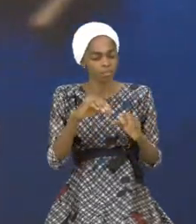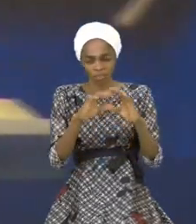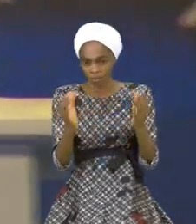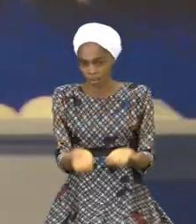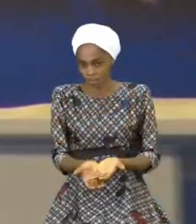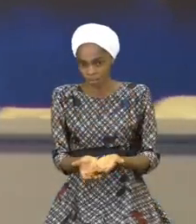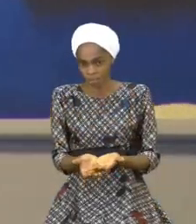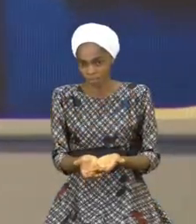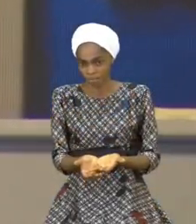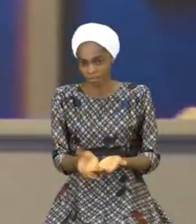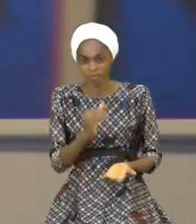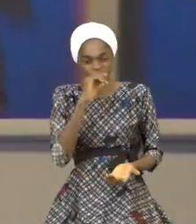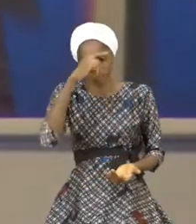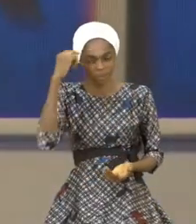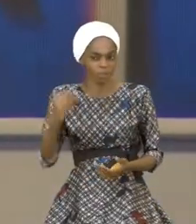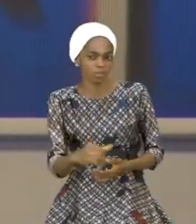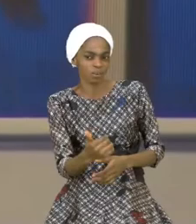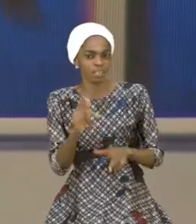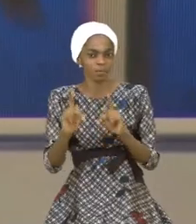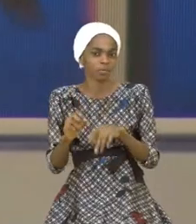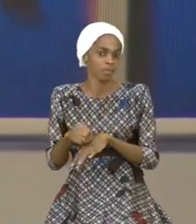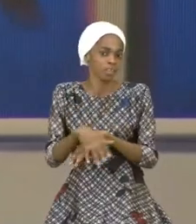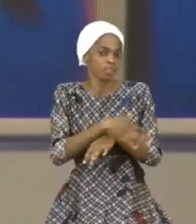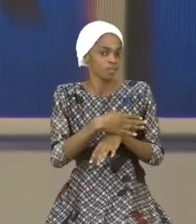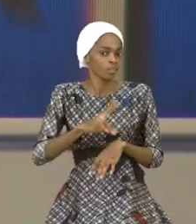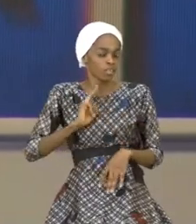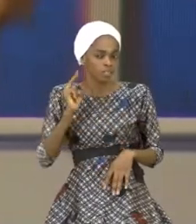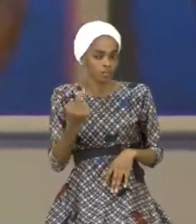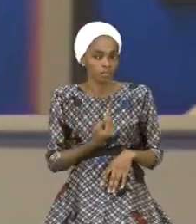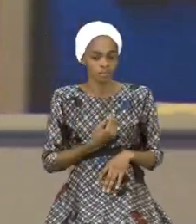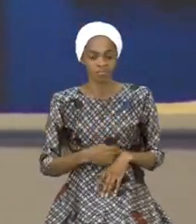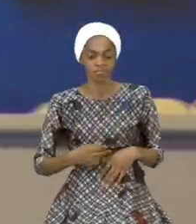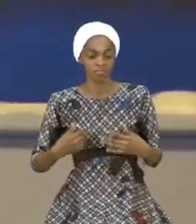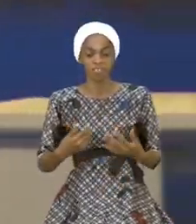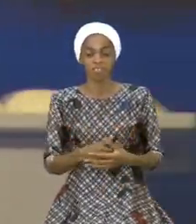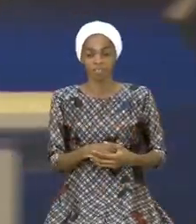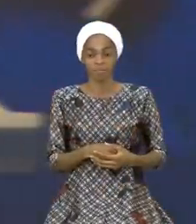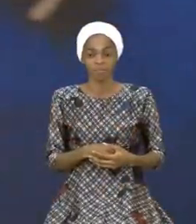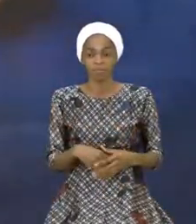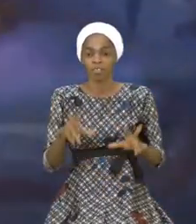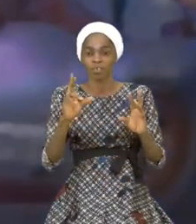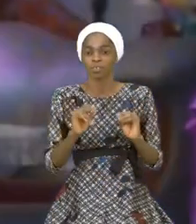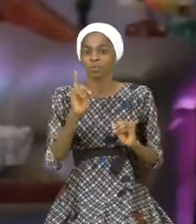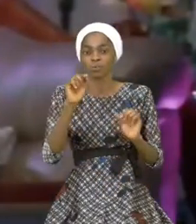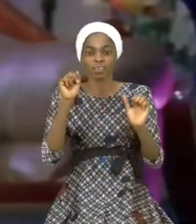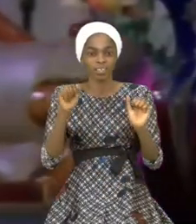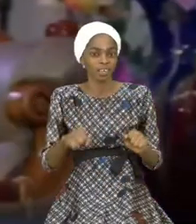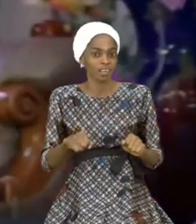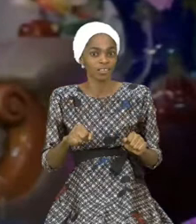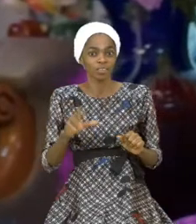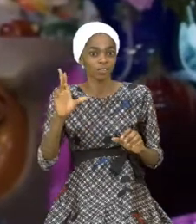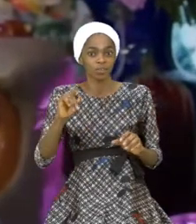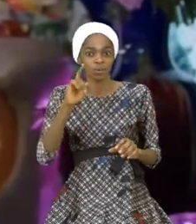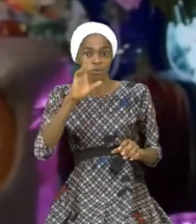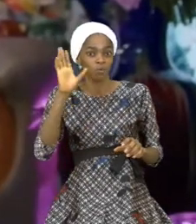Not because other people influenced us. After all, no other person's character can force